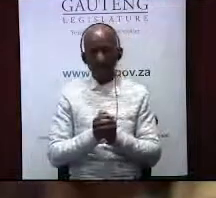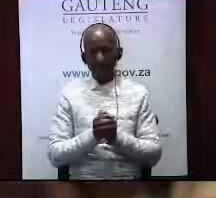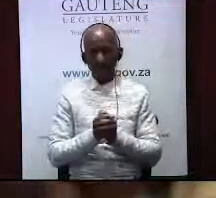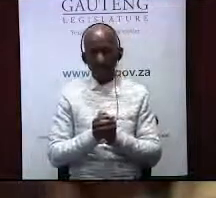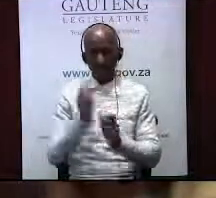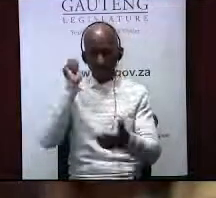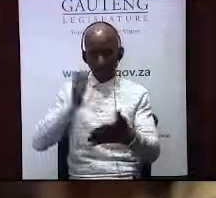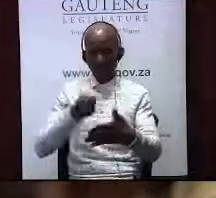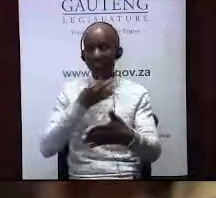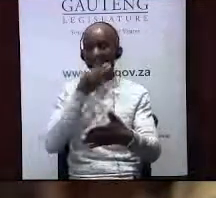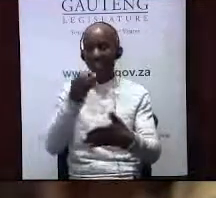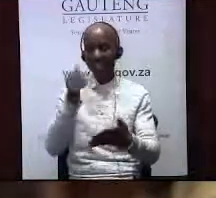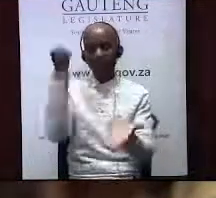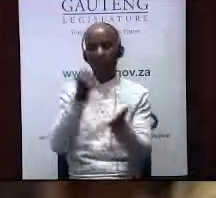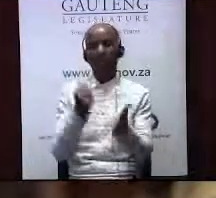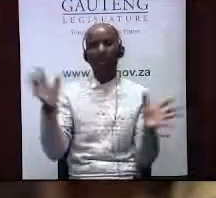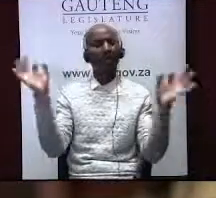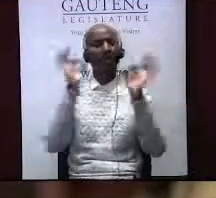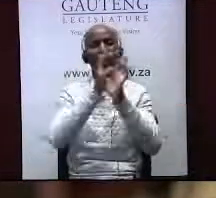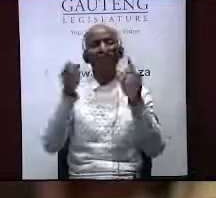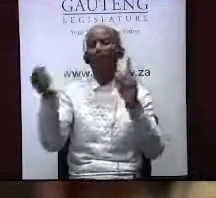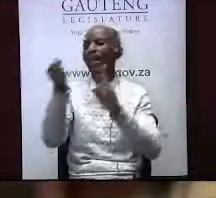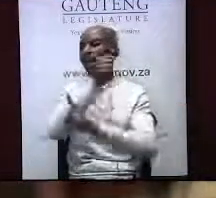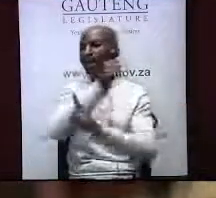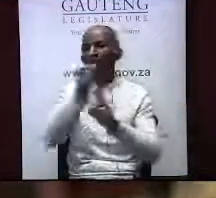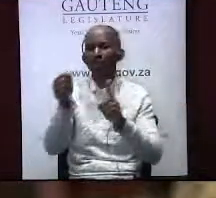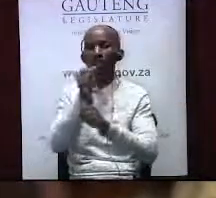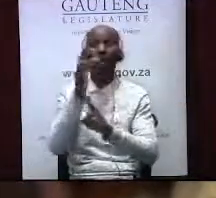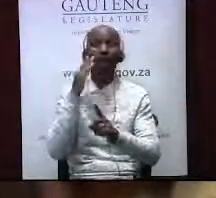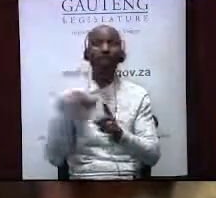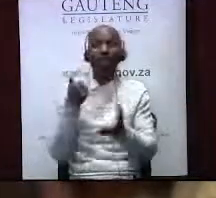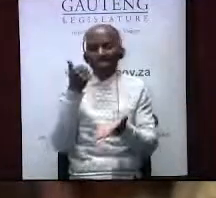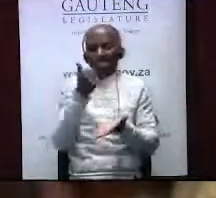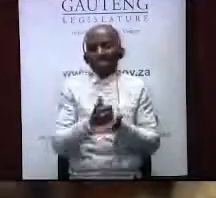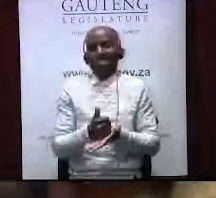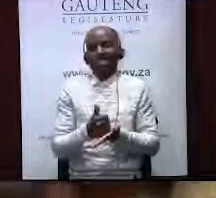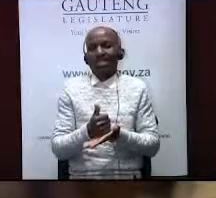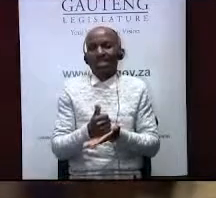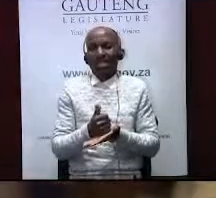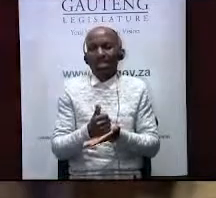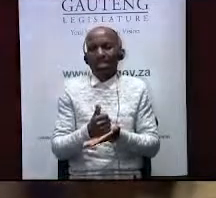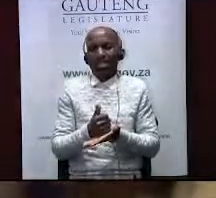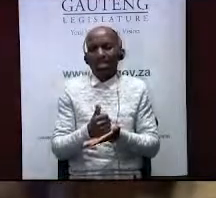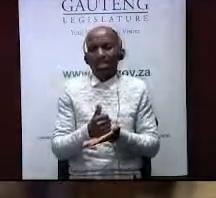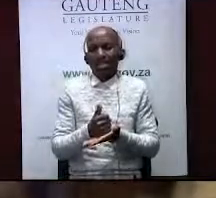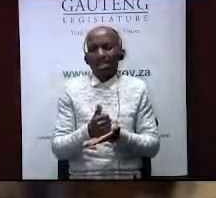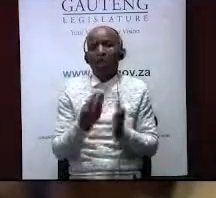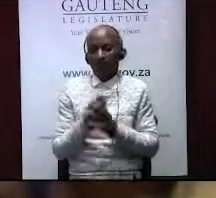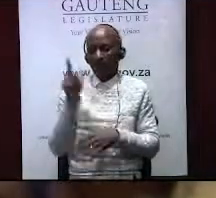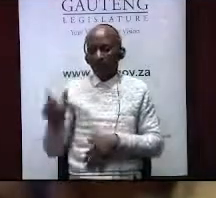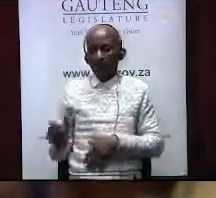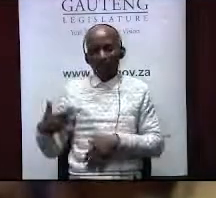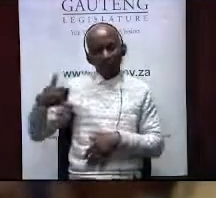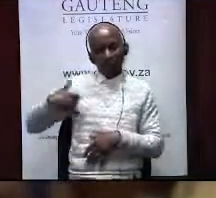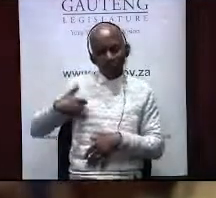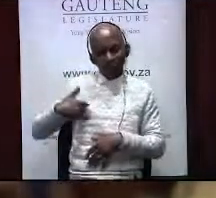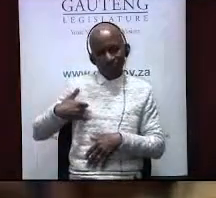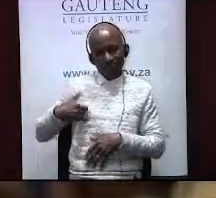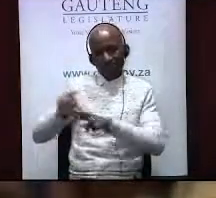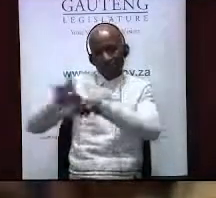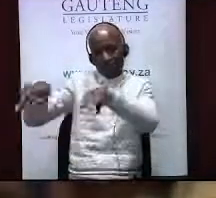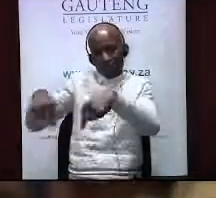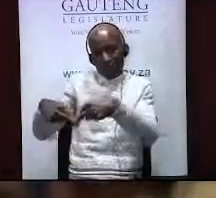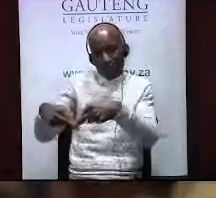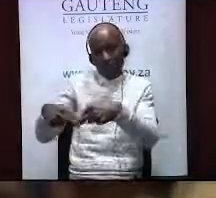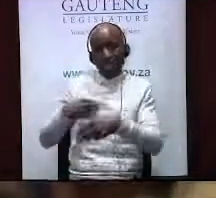ha una, there's no proof ya abuse. When I was sitting le motho ka thipa mo kamoreng